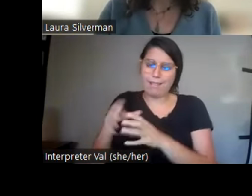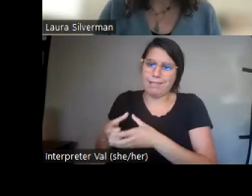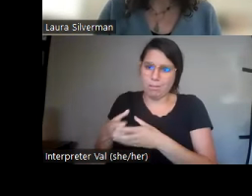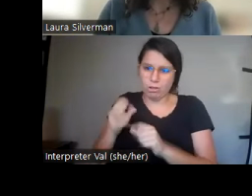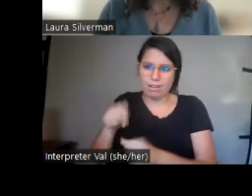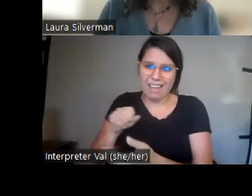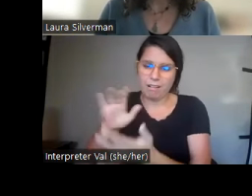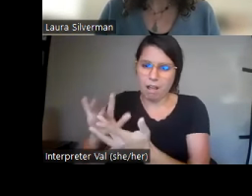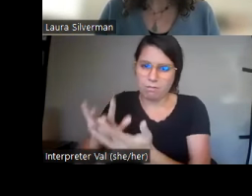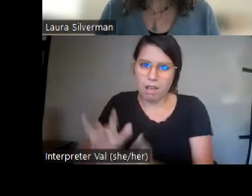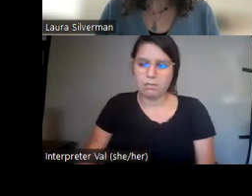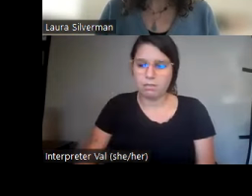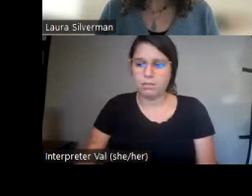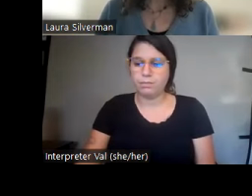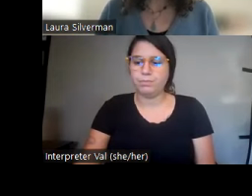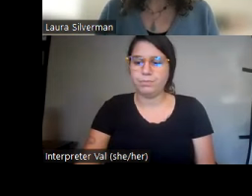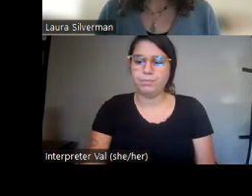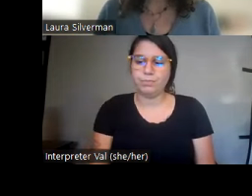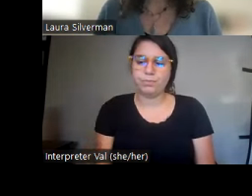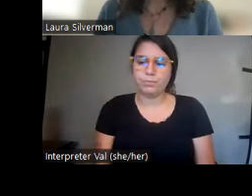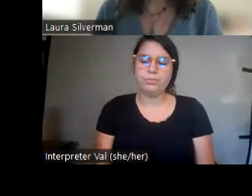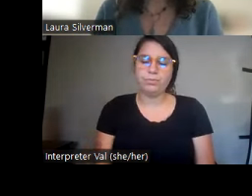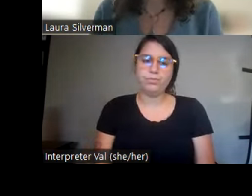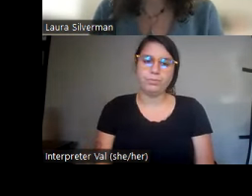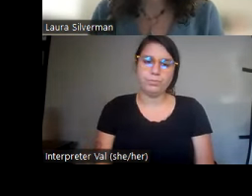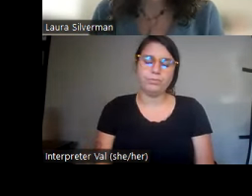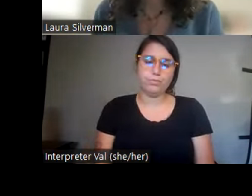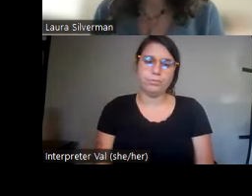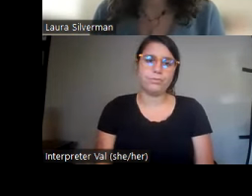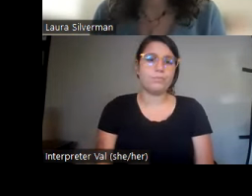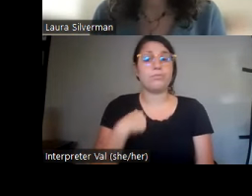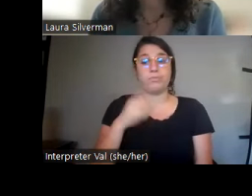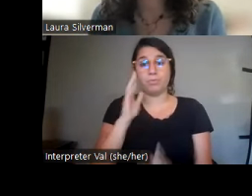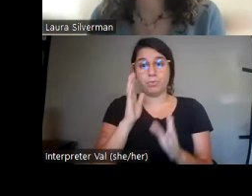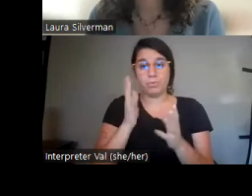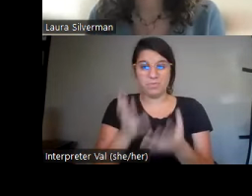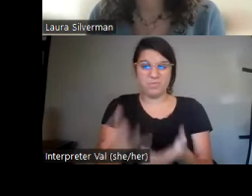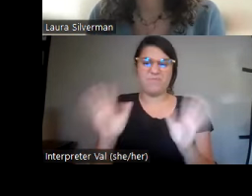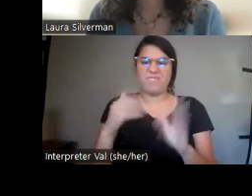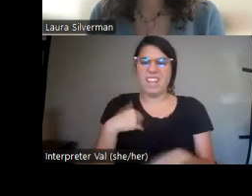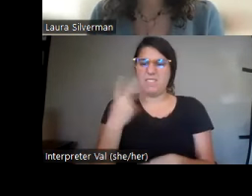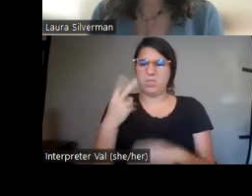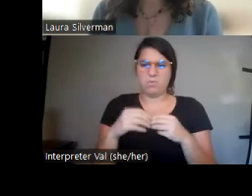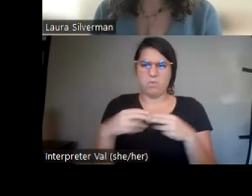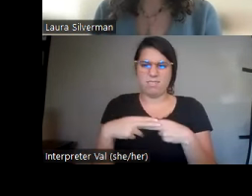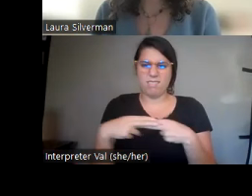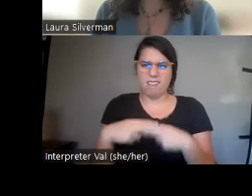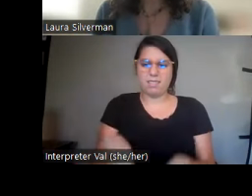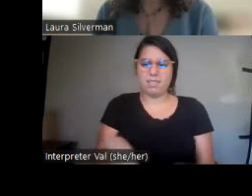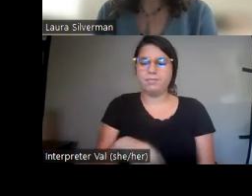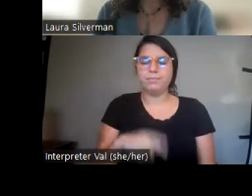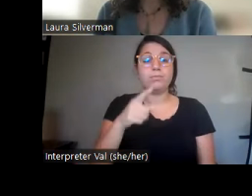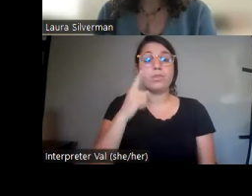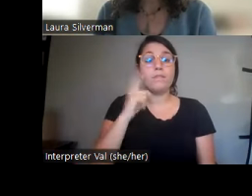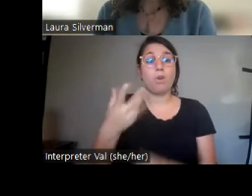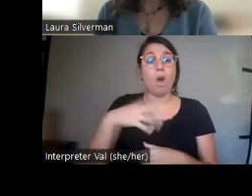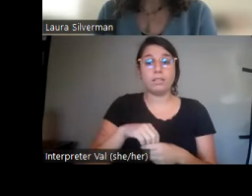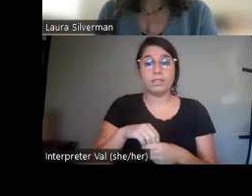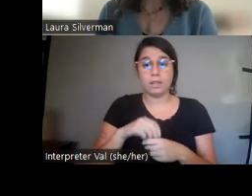contacted. So I just want to end, I have 2 quick slides here. For the autism